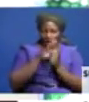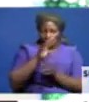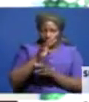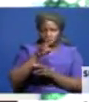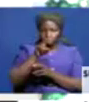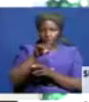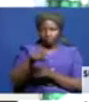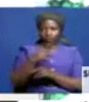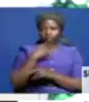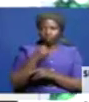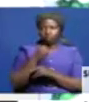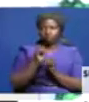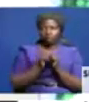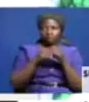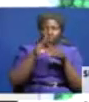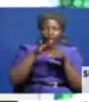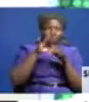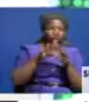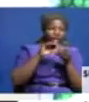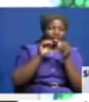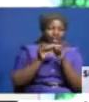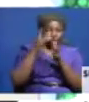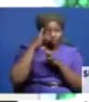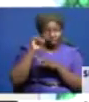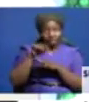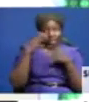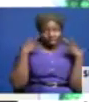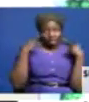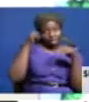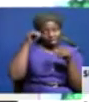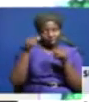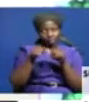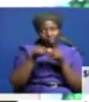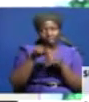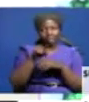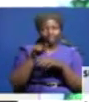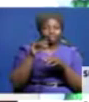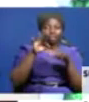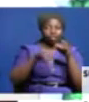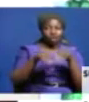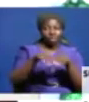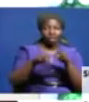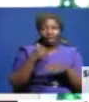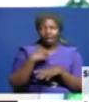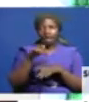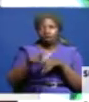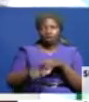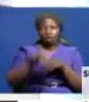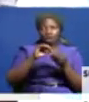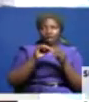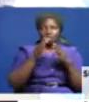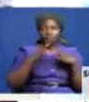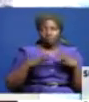20,519 votes. The voter turnout for this particular exercise, as I remember, this exercise has been marred with a very low voter turnout. Some of the candidates